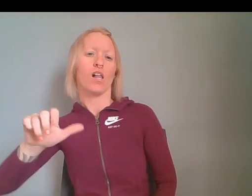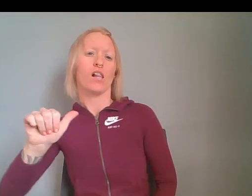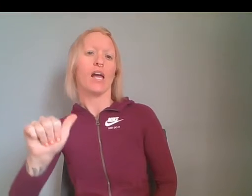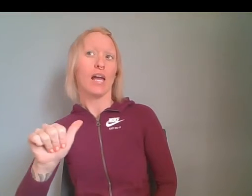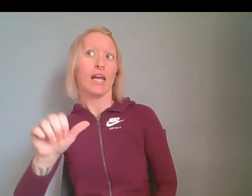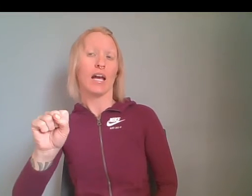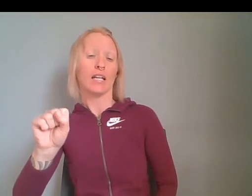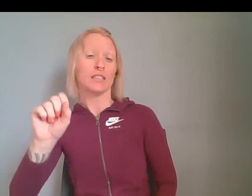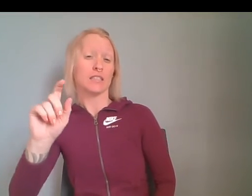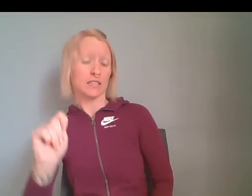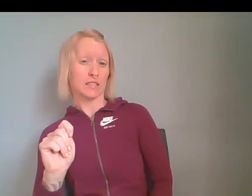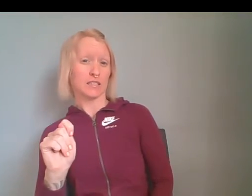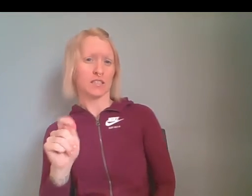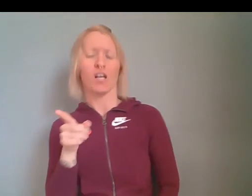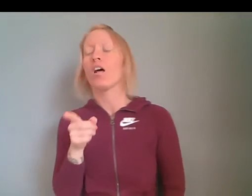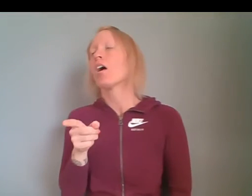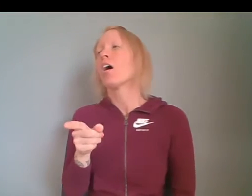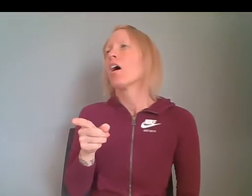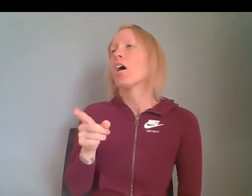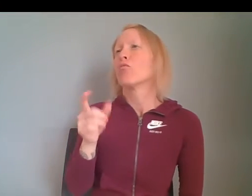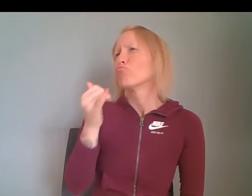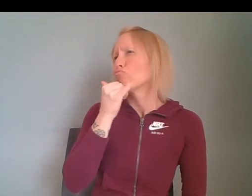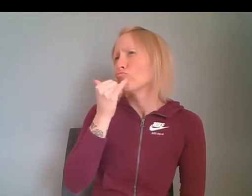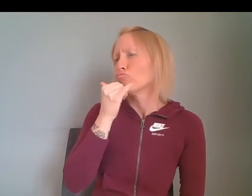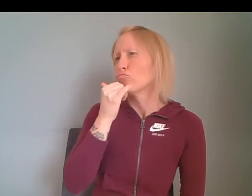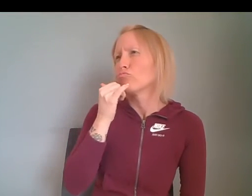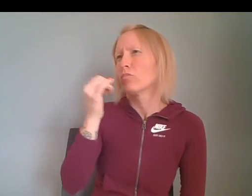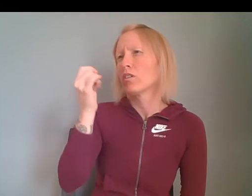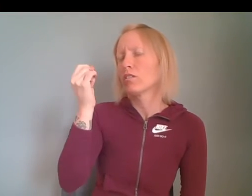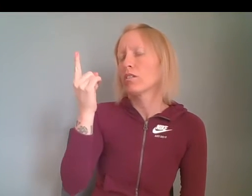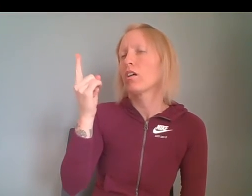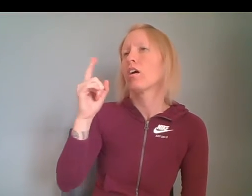P-L-A-S-T. Those are chloroplasts.